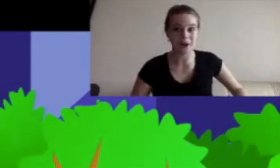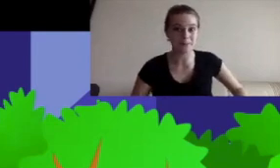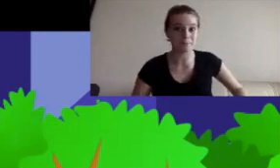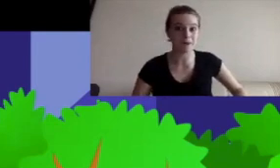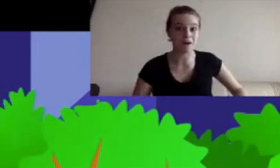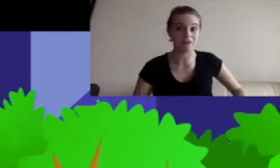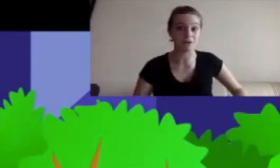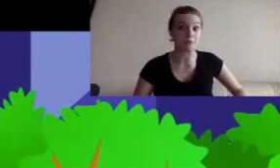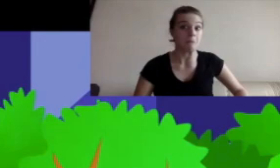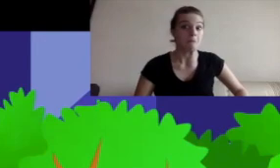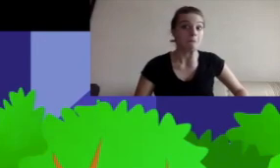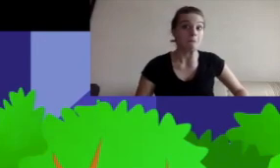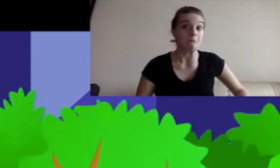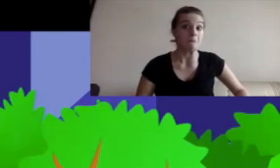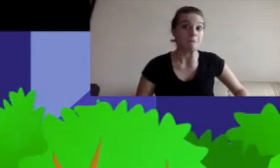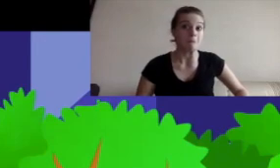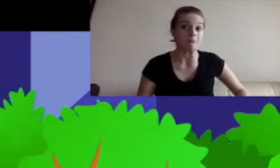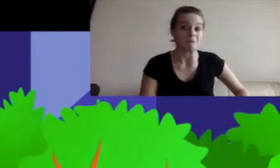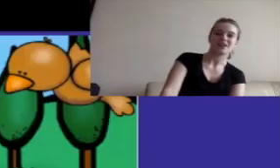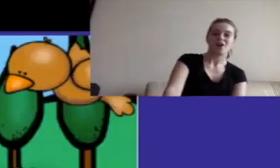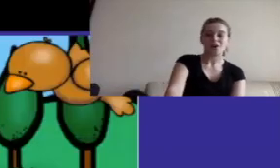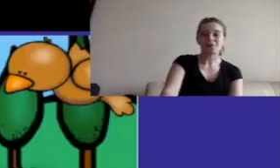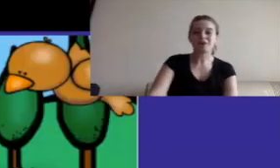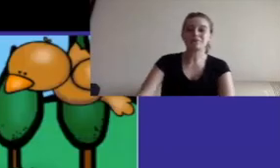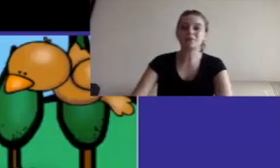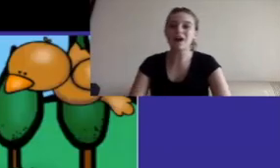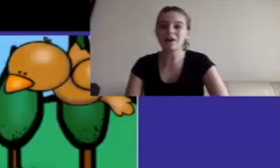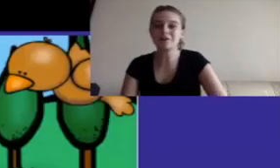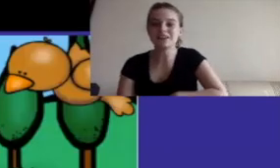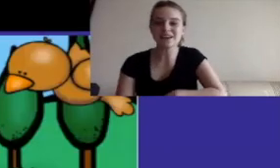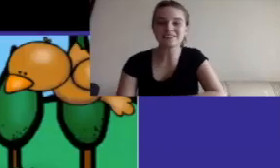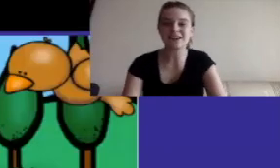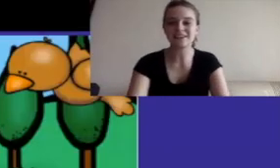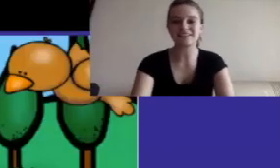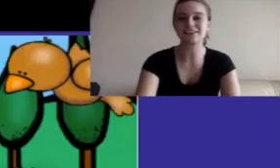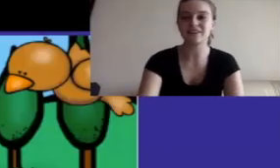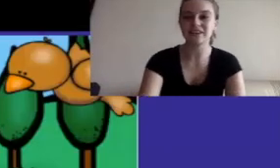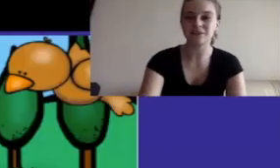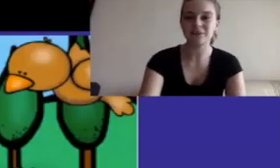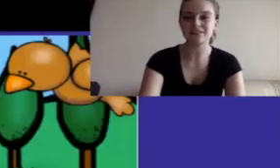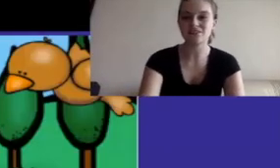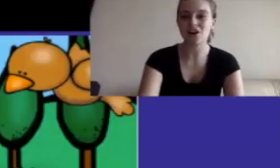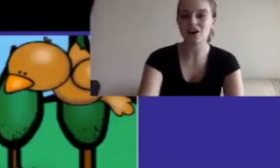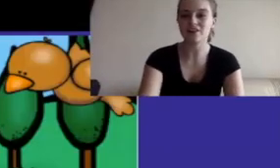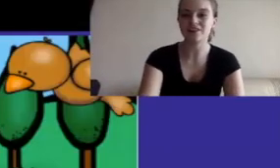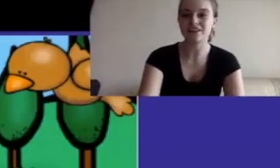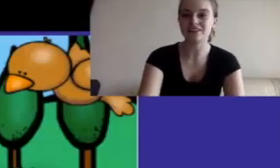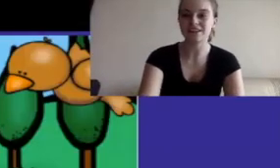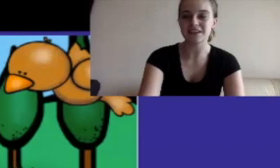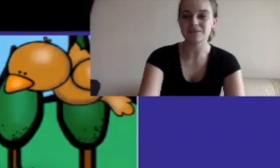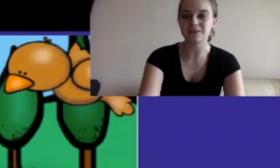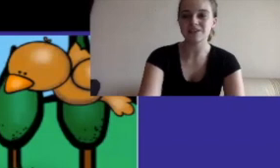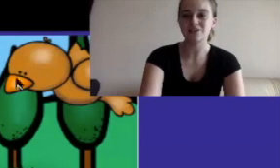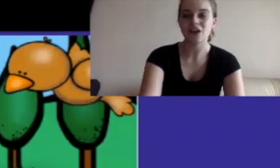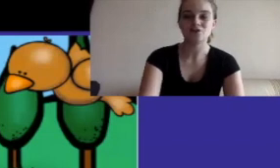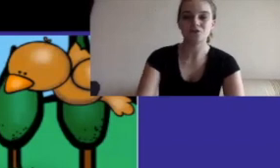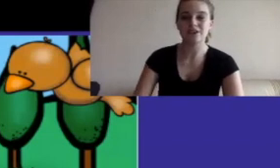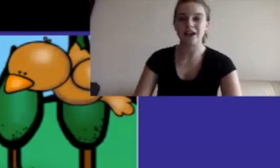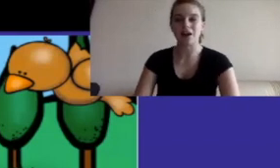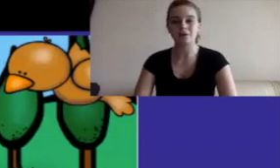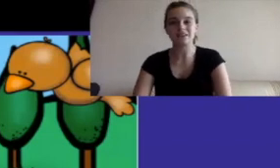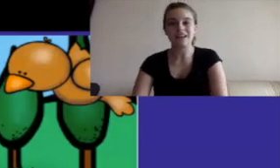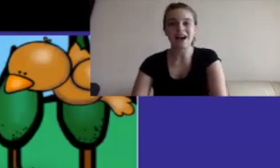was on that bug. All right, for our next activity we saw this image